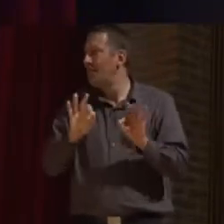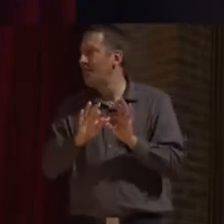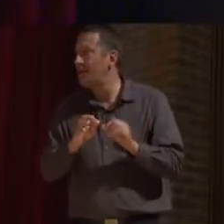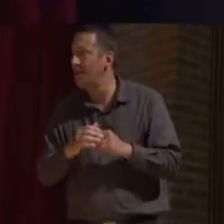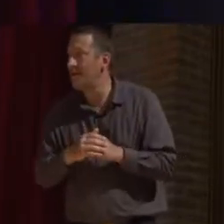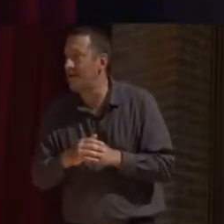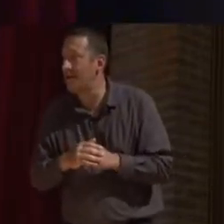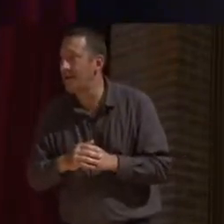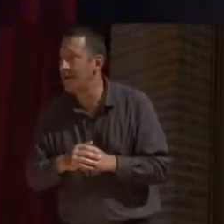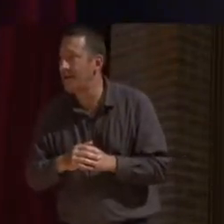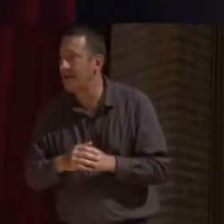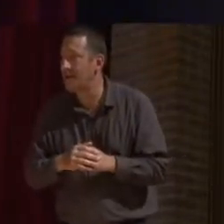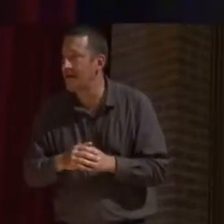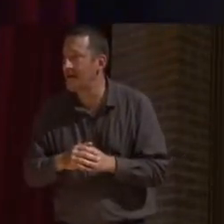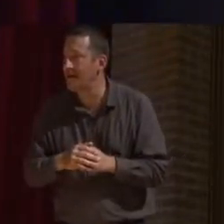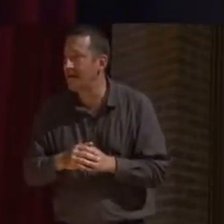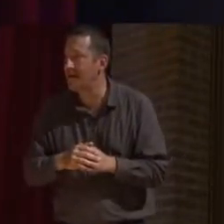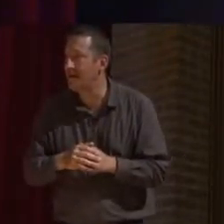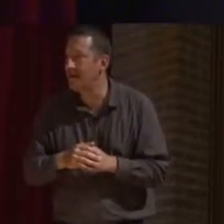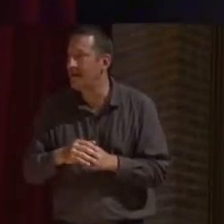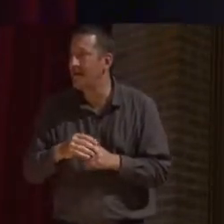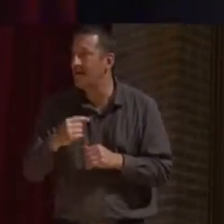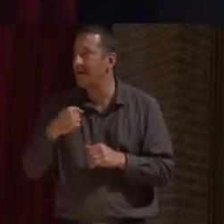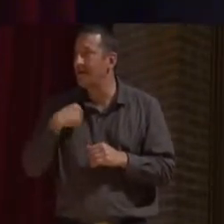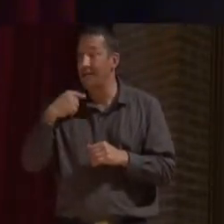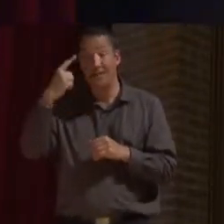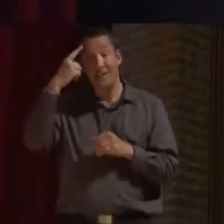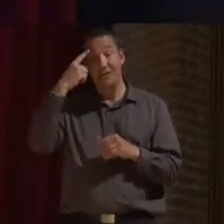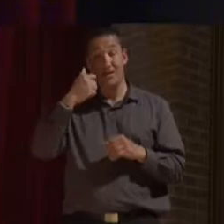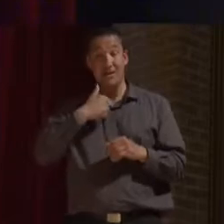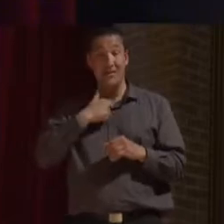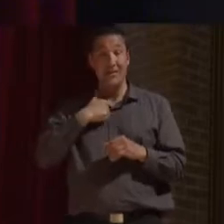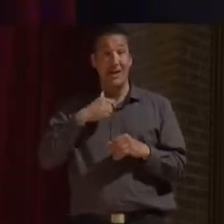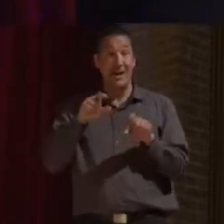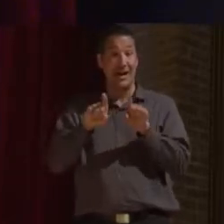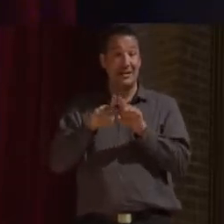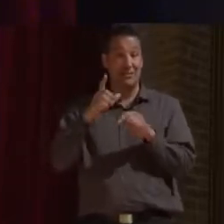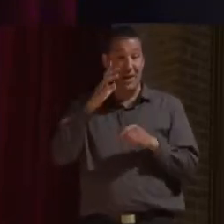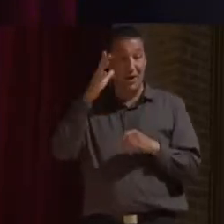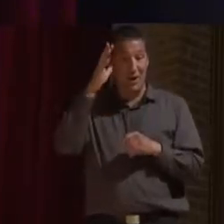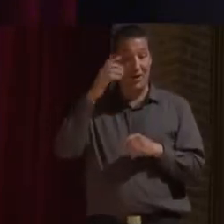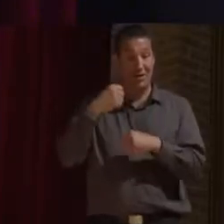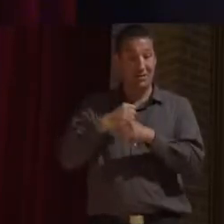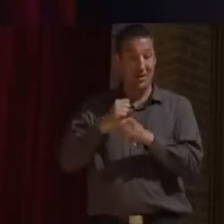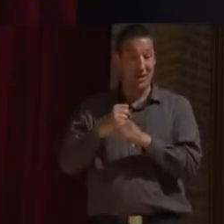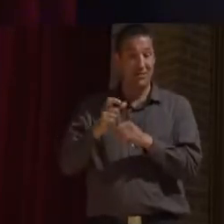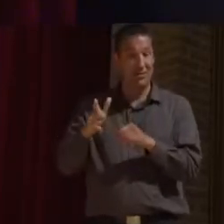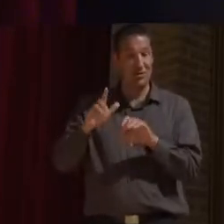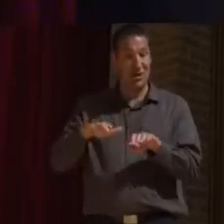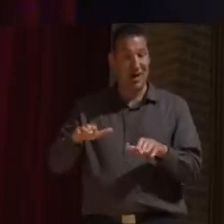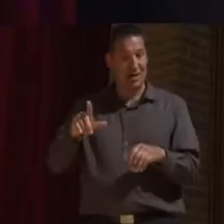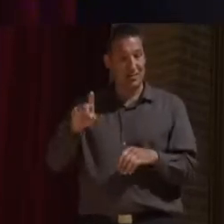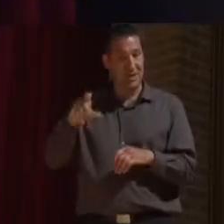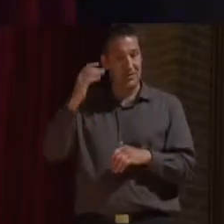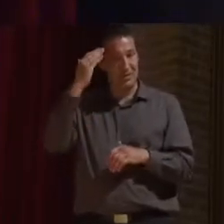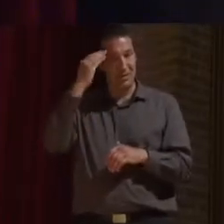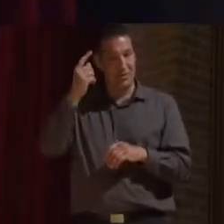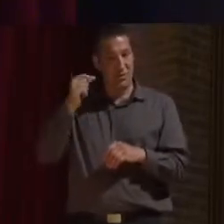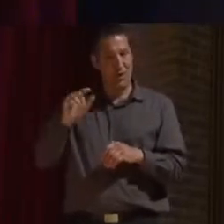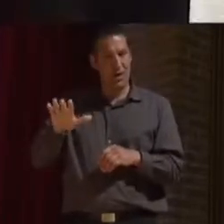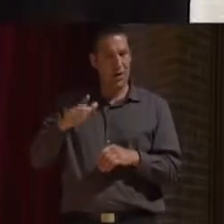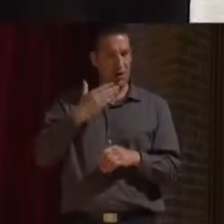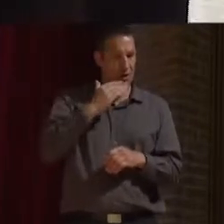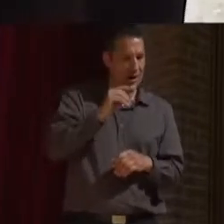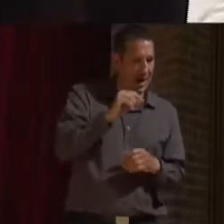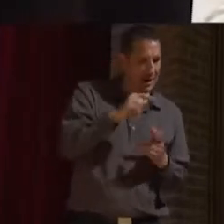if we're going to cover it later, Holly, I think what's crossing my mind as a parent is making my child very aware of what his strengths and weaknesses